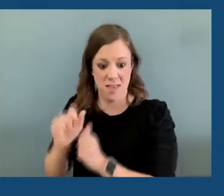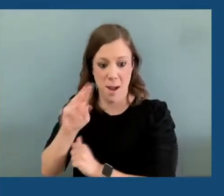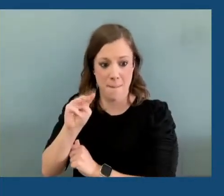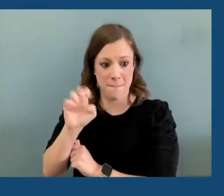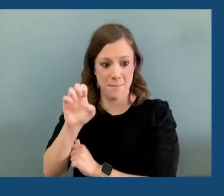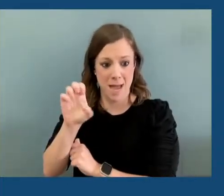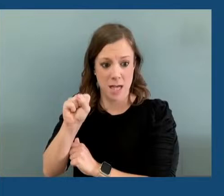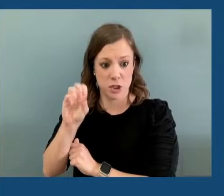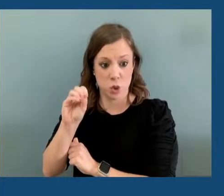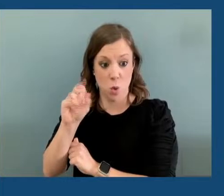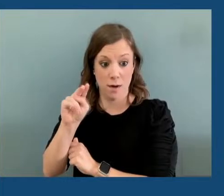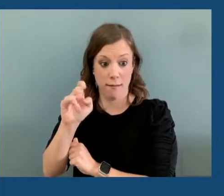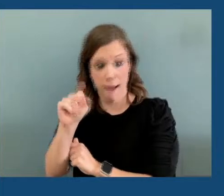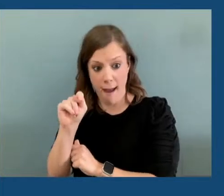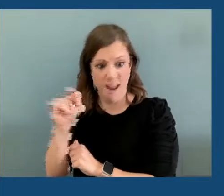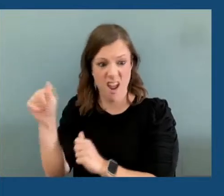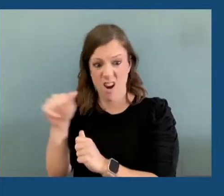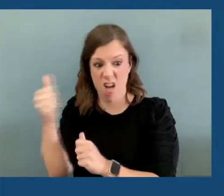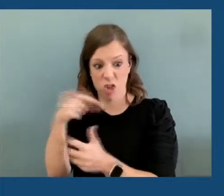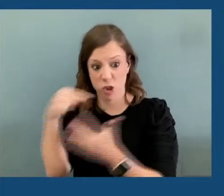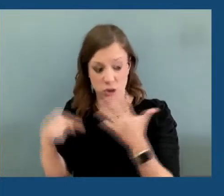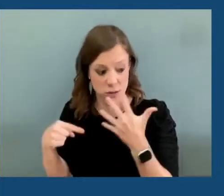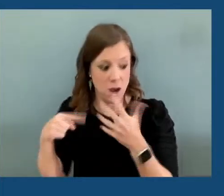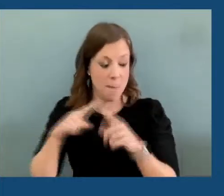this type of work, the